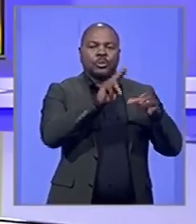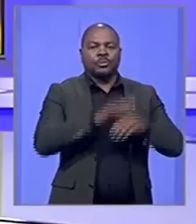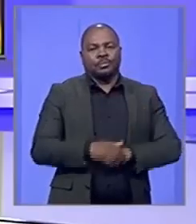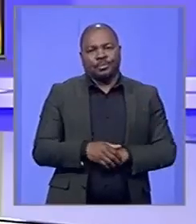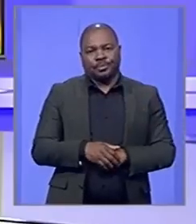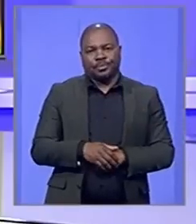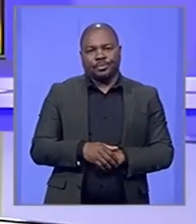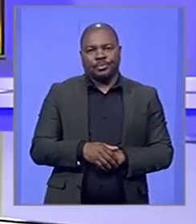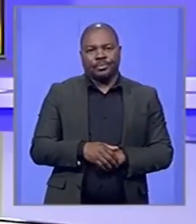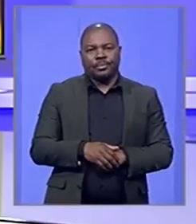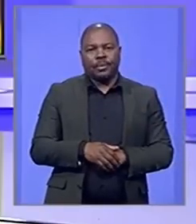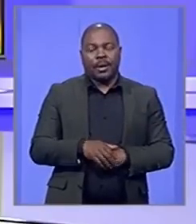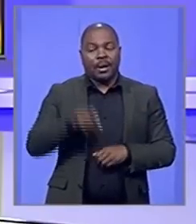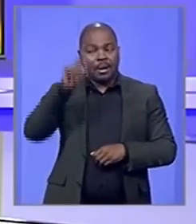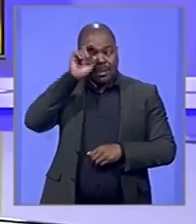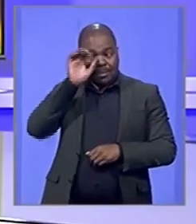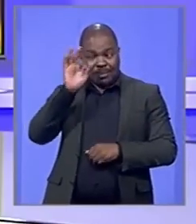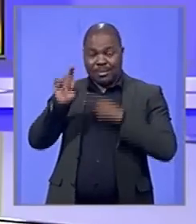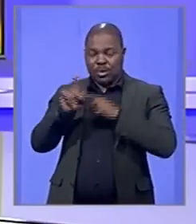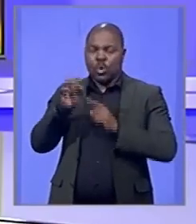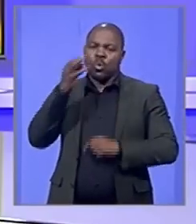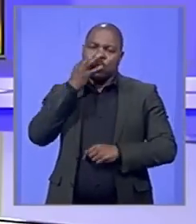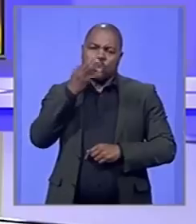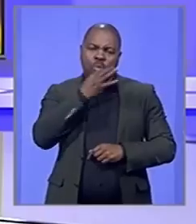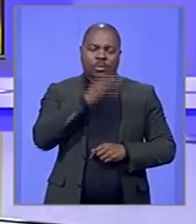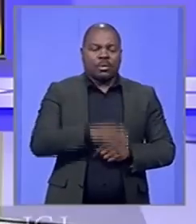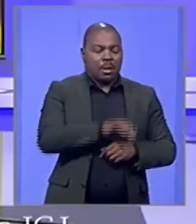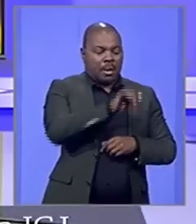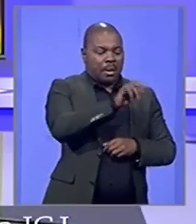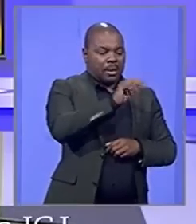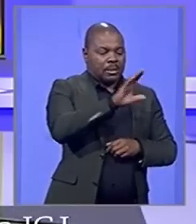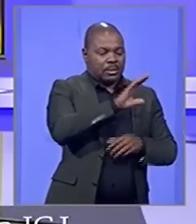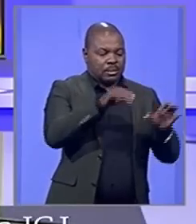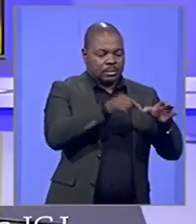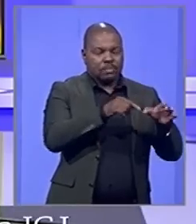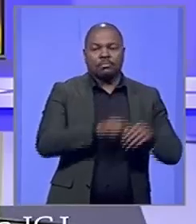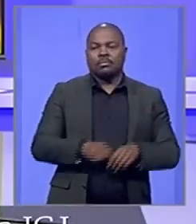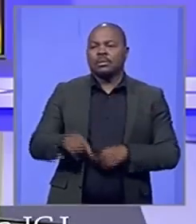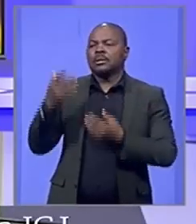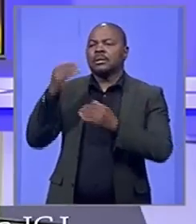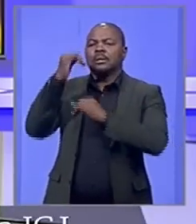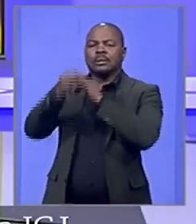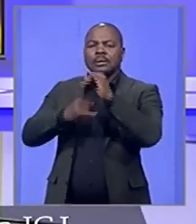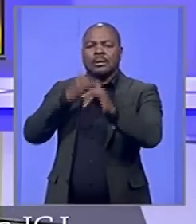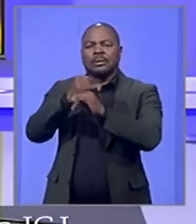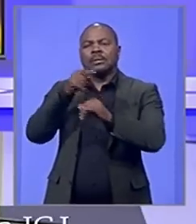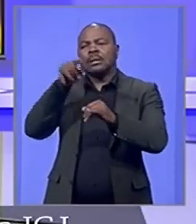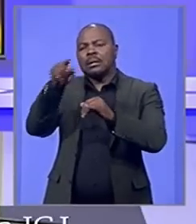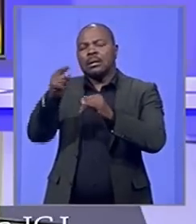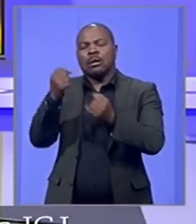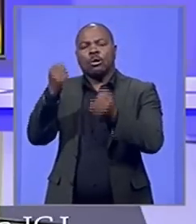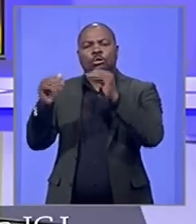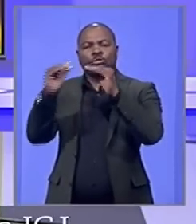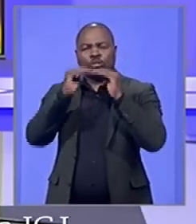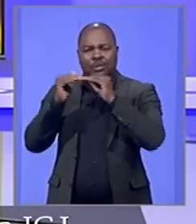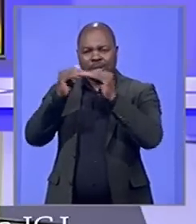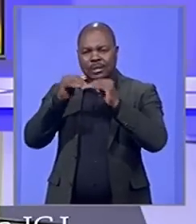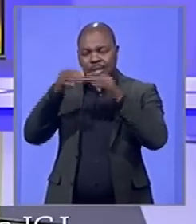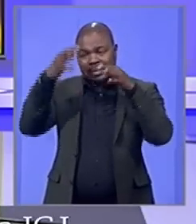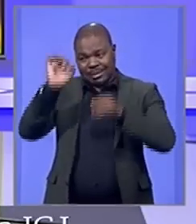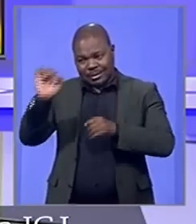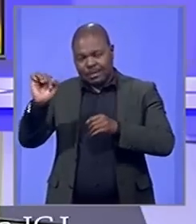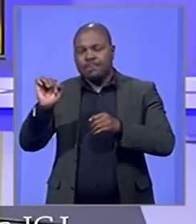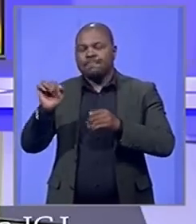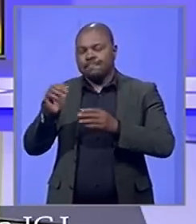Re sa le foo, Mbalula re ANC e ne setsa pula ka tlholo ya sešeng ya kgotlatshekelo ya boditšhaba ya bosiamisi ya gore